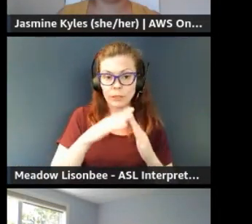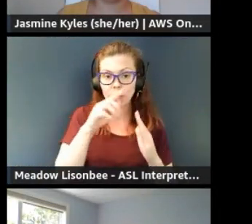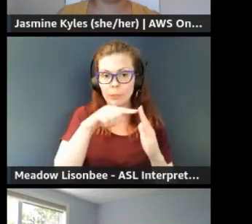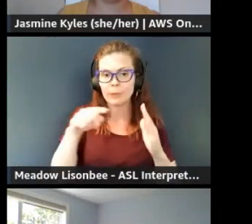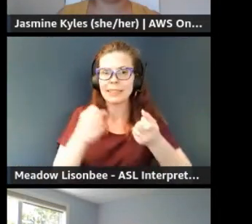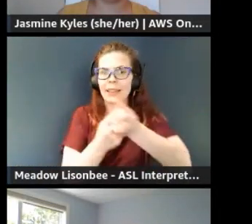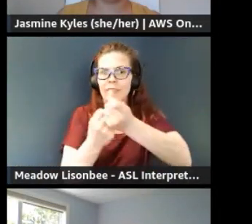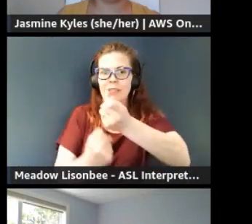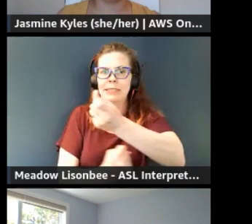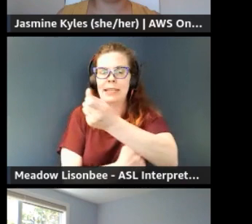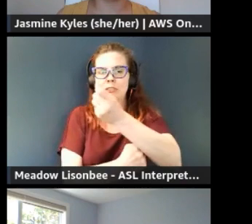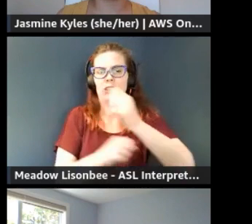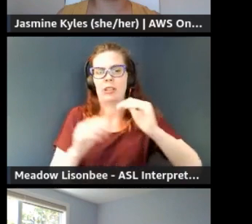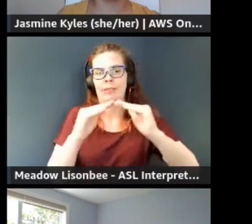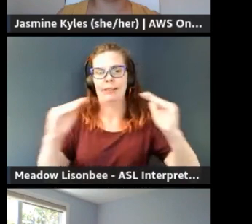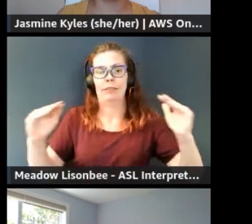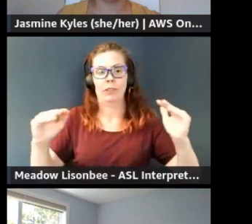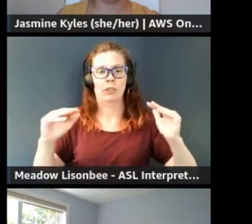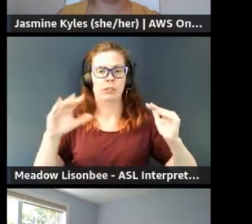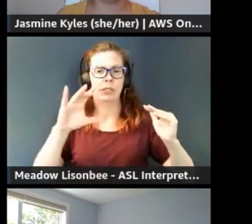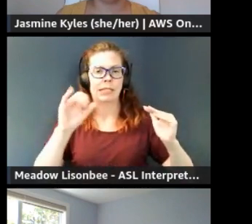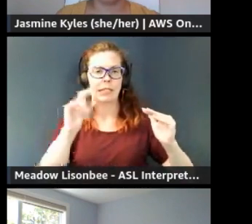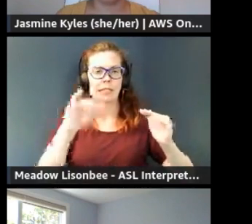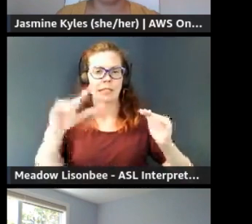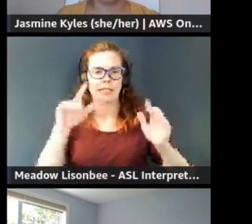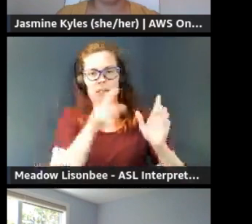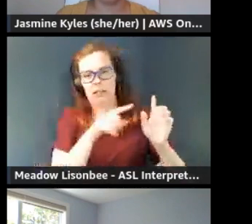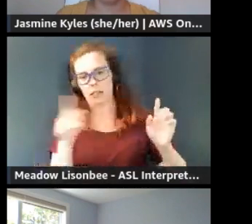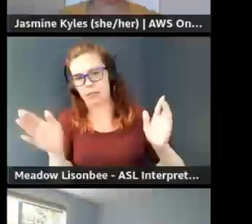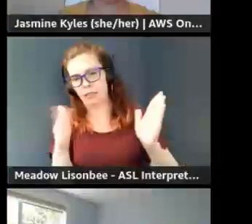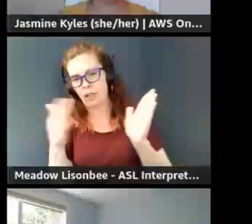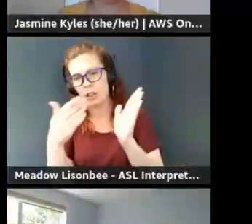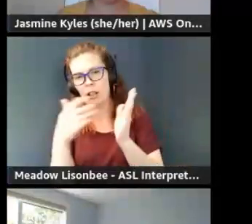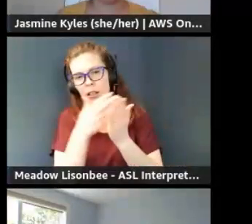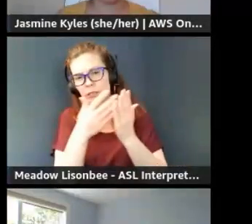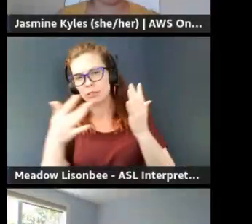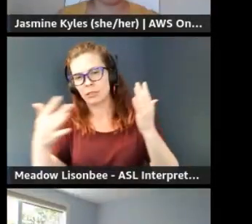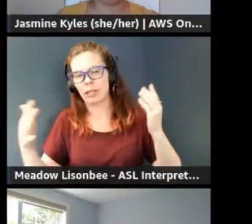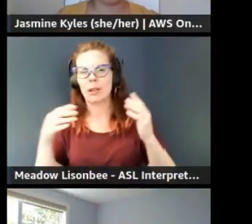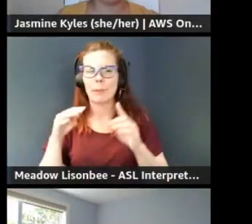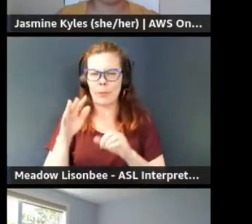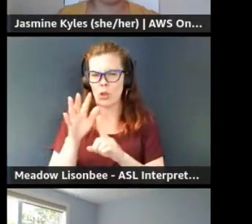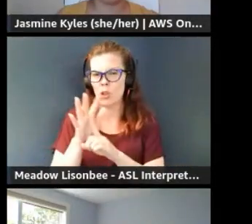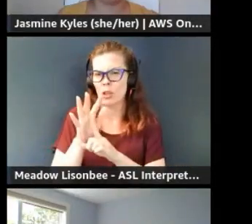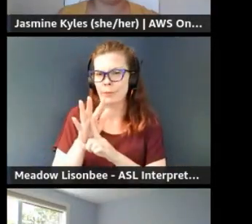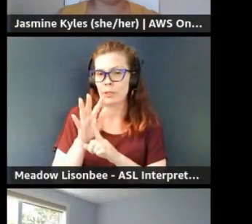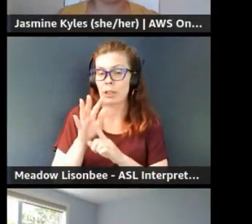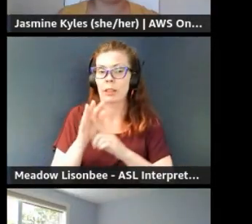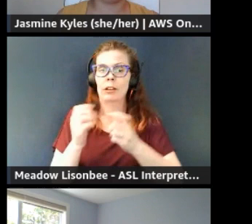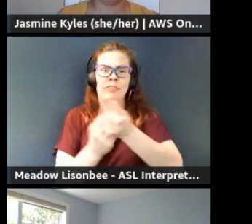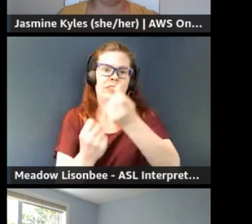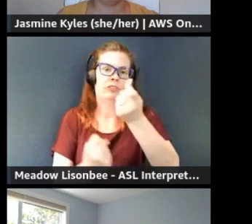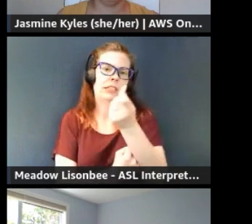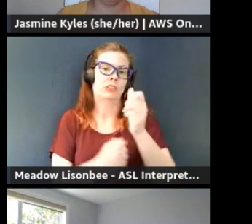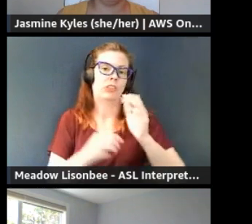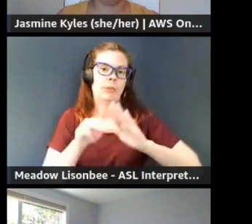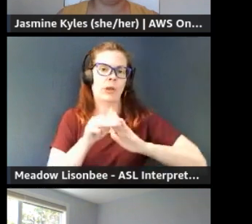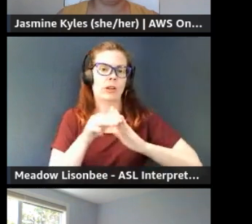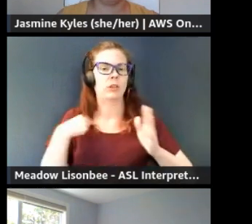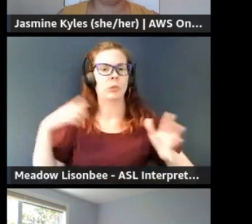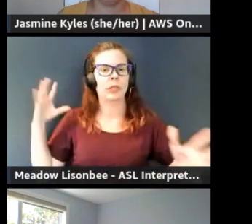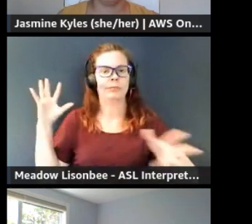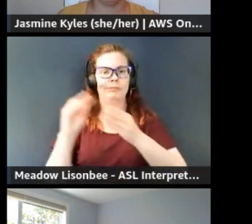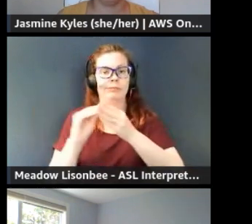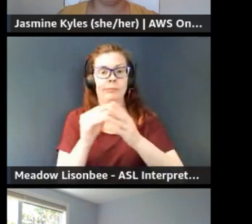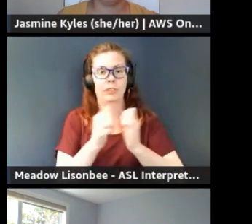foundation models carousel, which has a lot of very popular foundation models that we aggregate together.